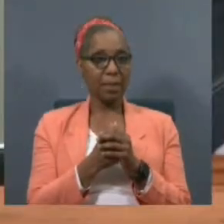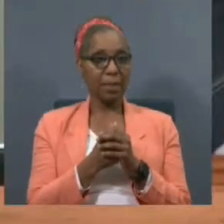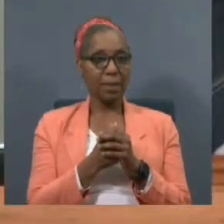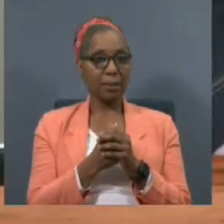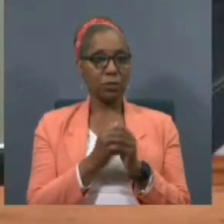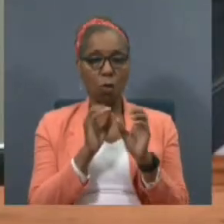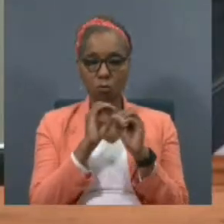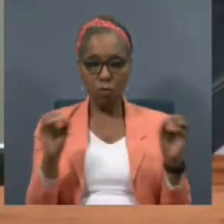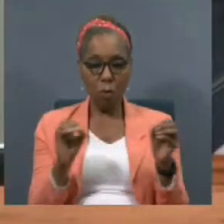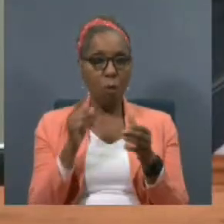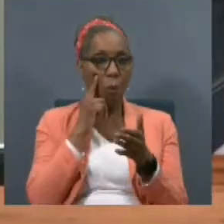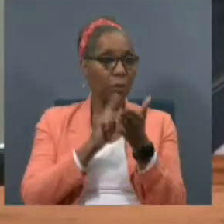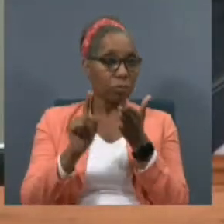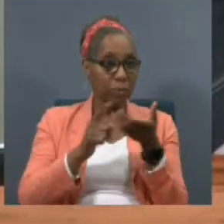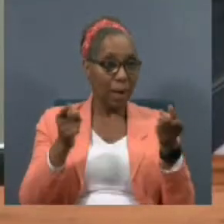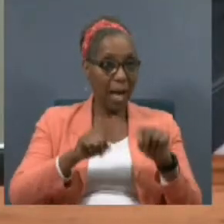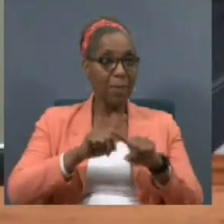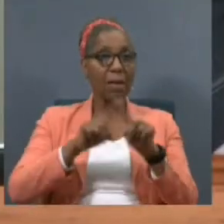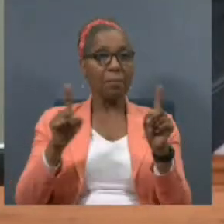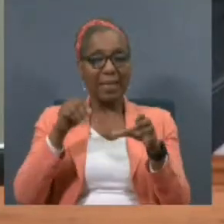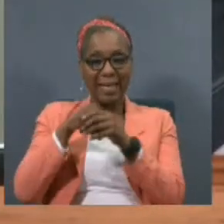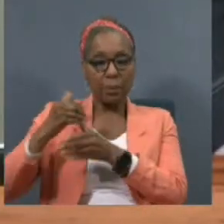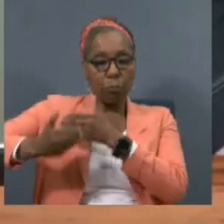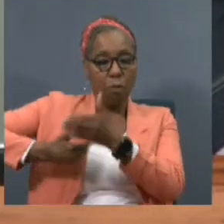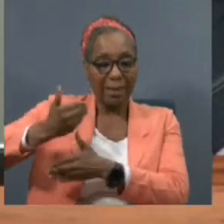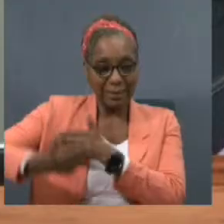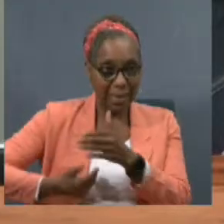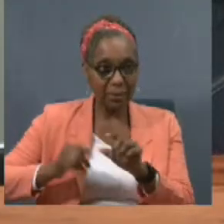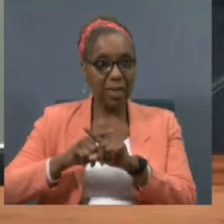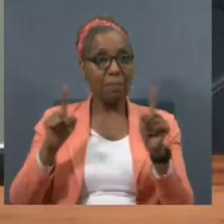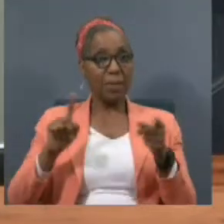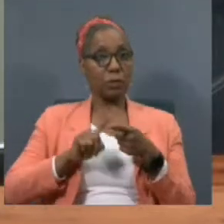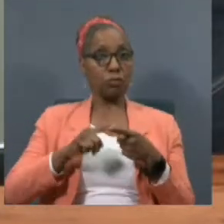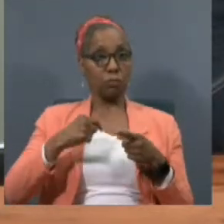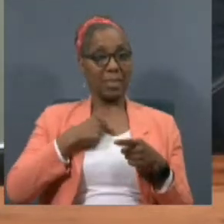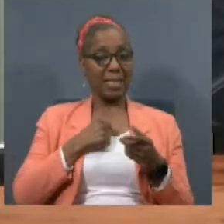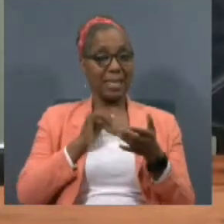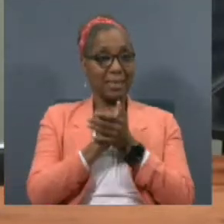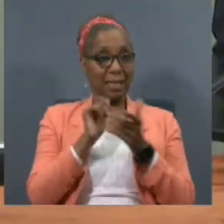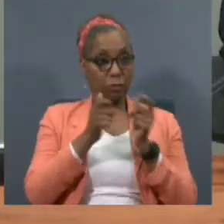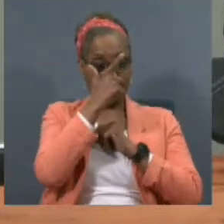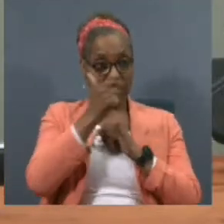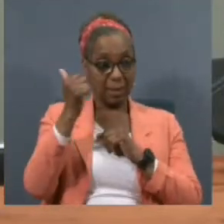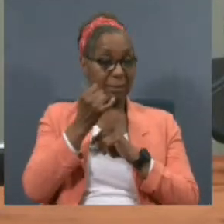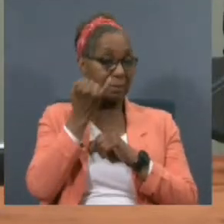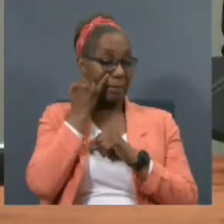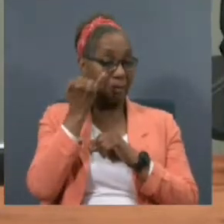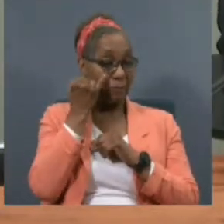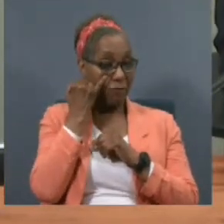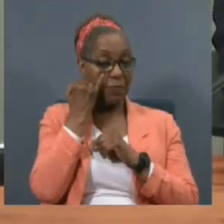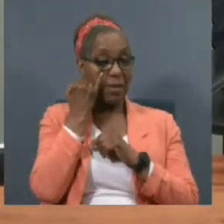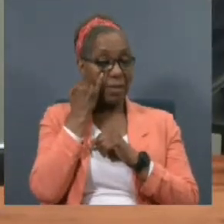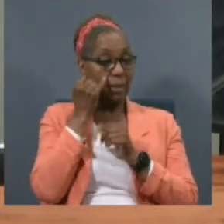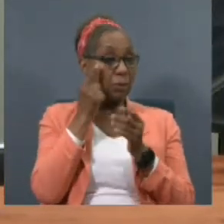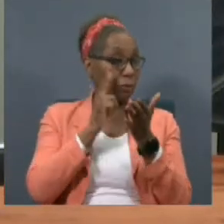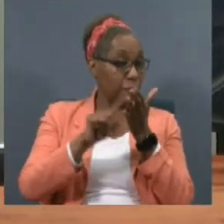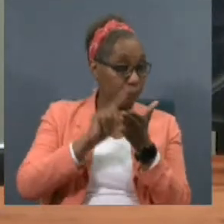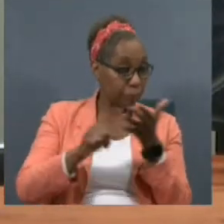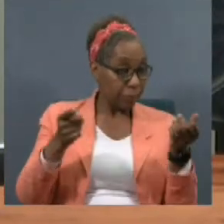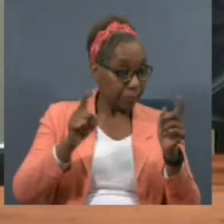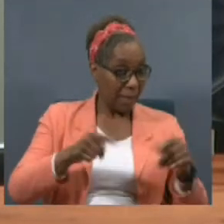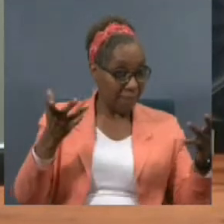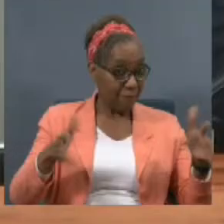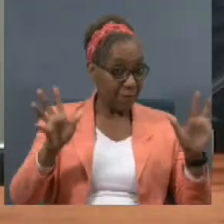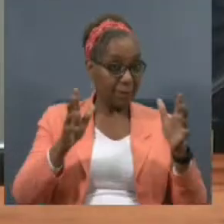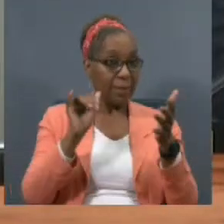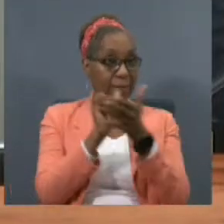no studies have been done, or they were in the process thereof. Now, to me, that changes, because if studies are done, then that means